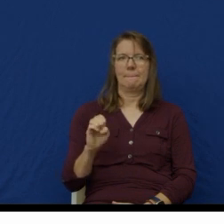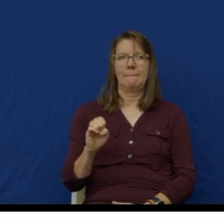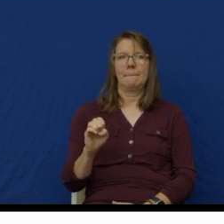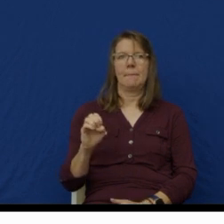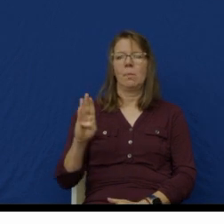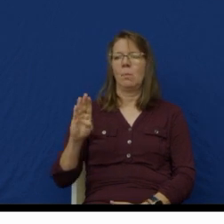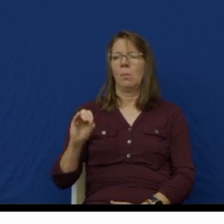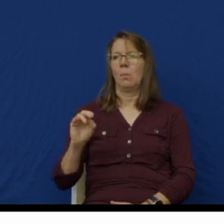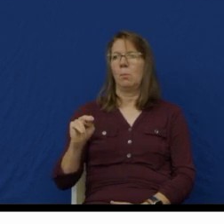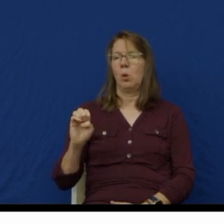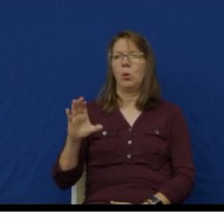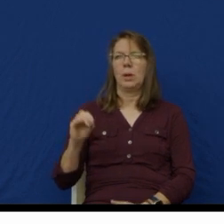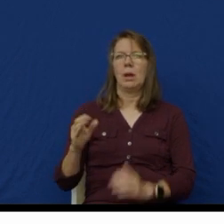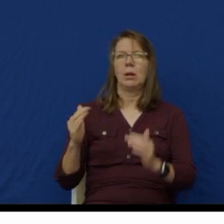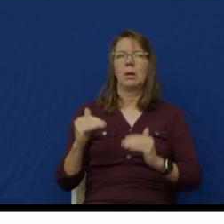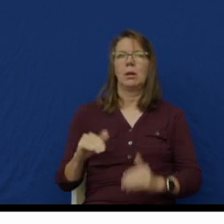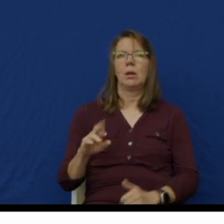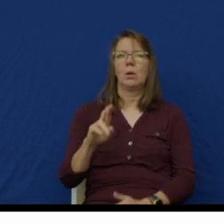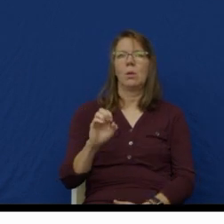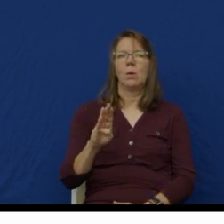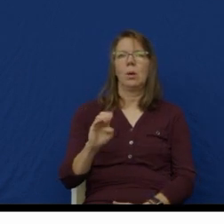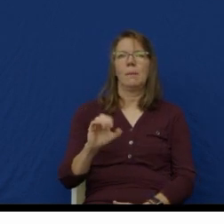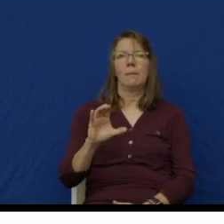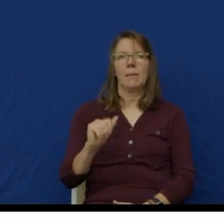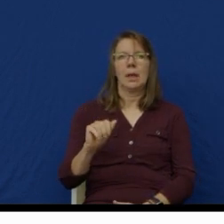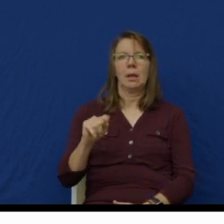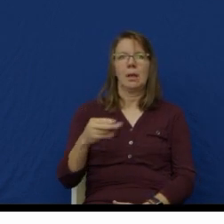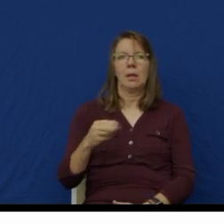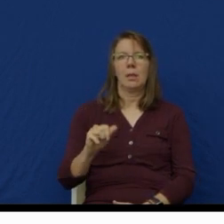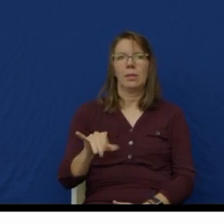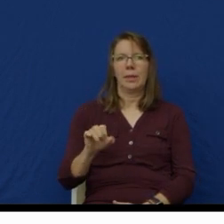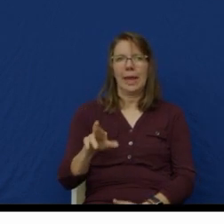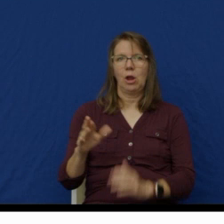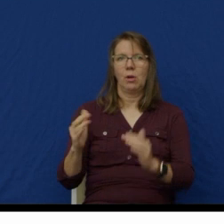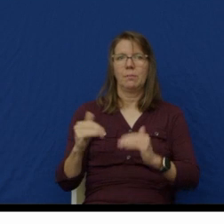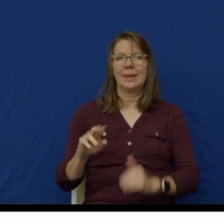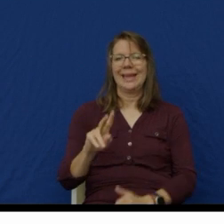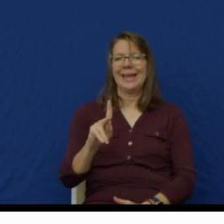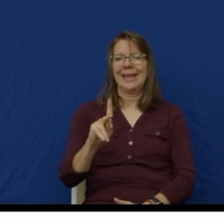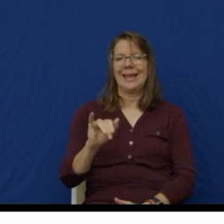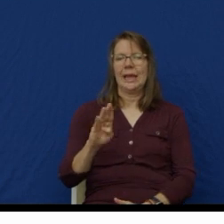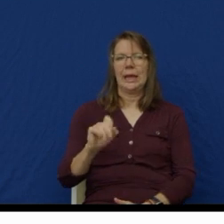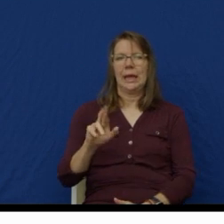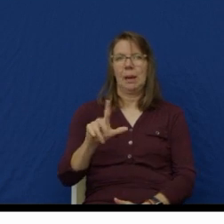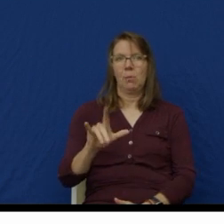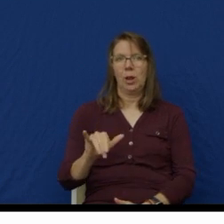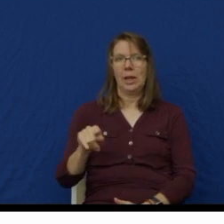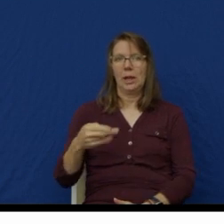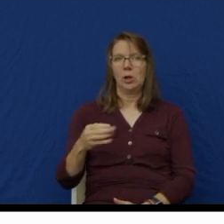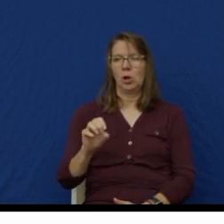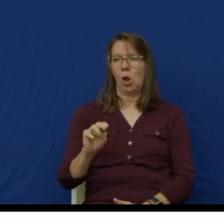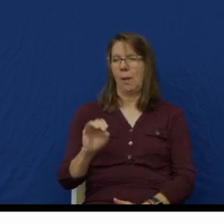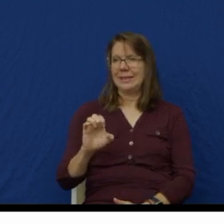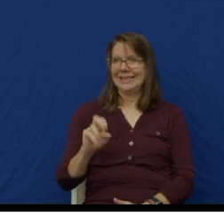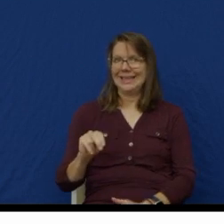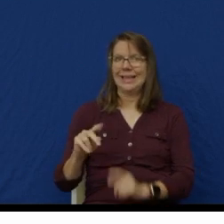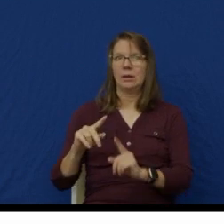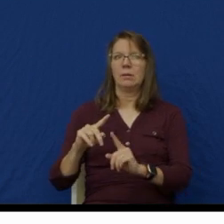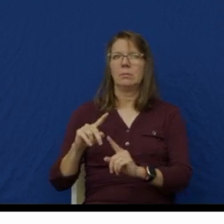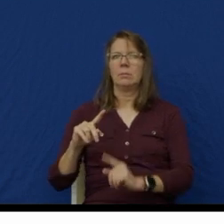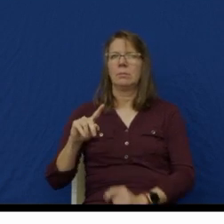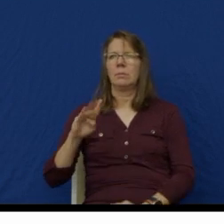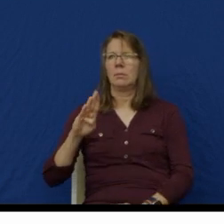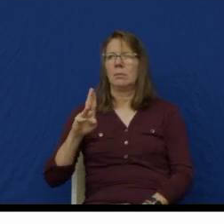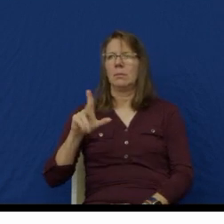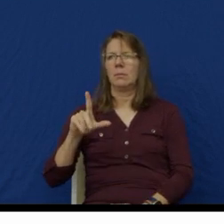Middle, Fayette County; Kimberly Thompson, East Side Middle, Bullitt County; and Brandy Violette,